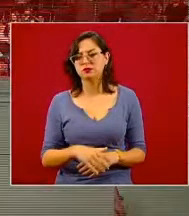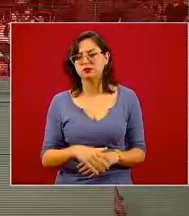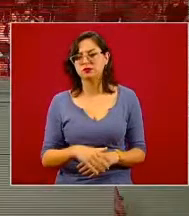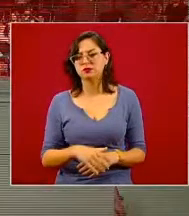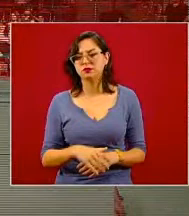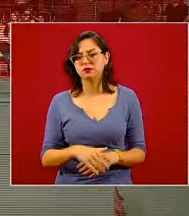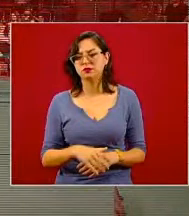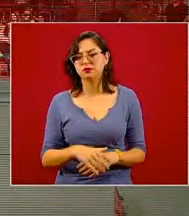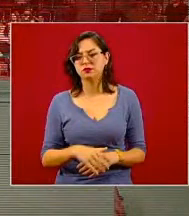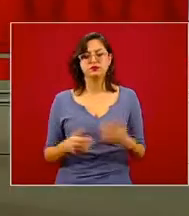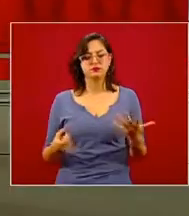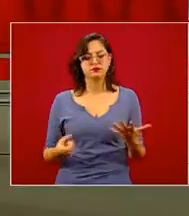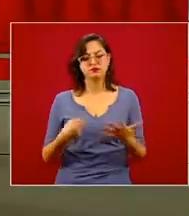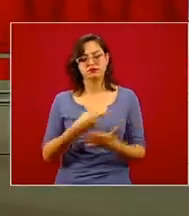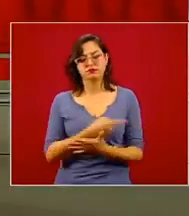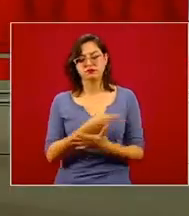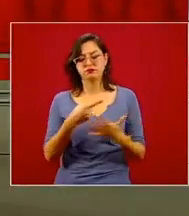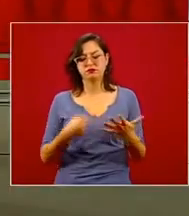Definitely,